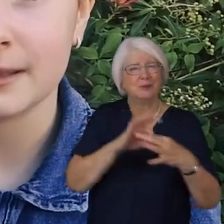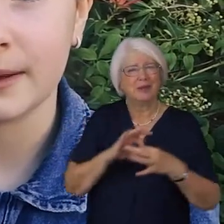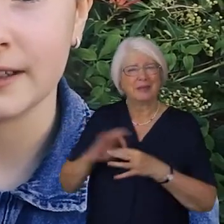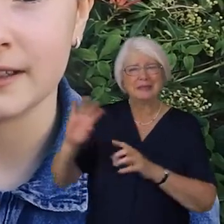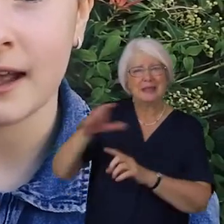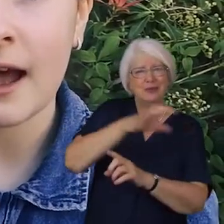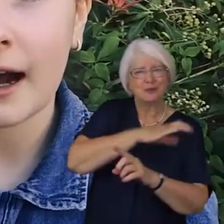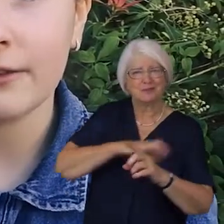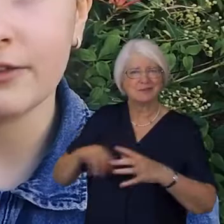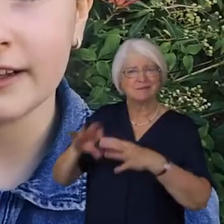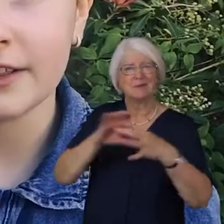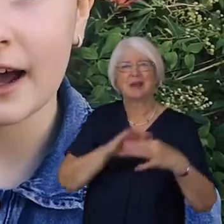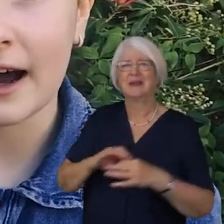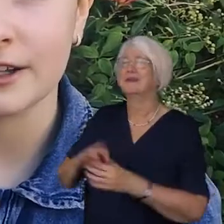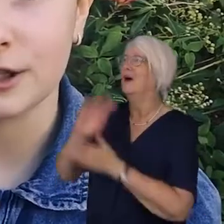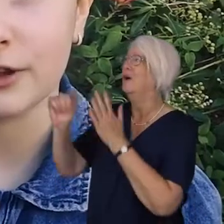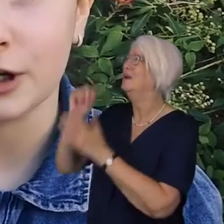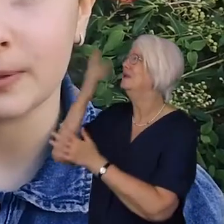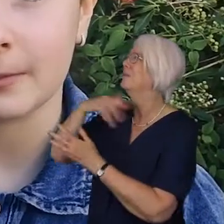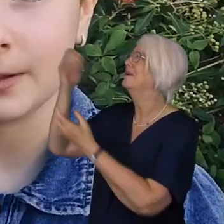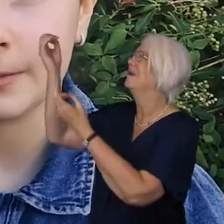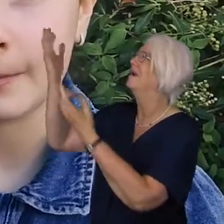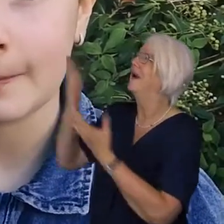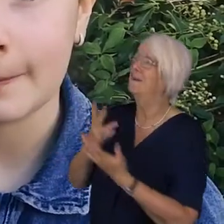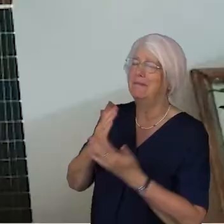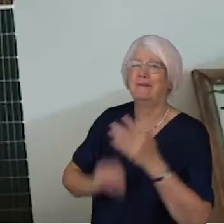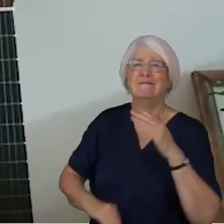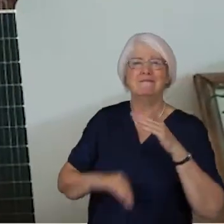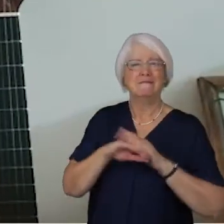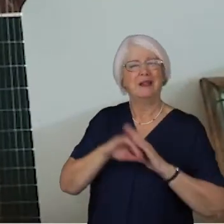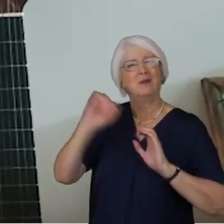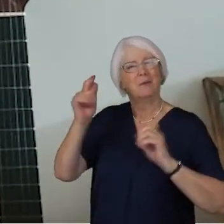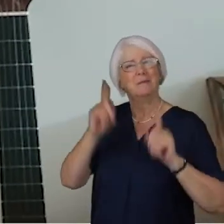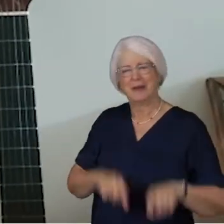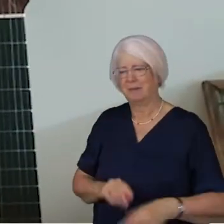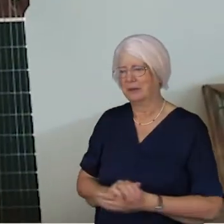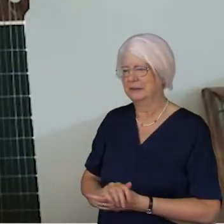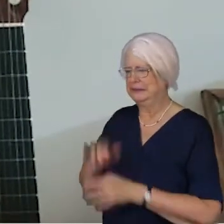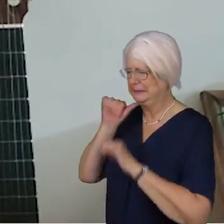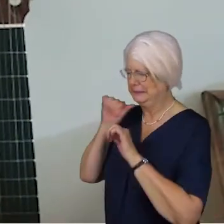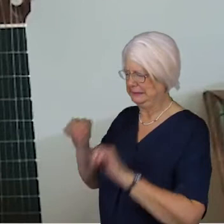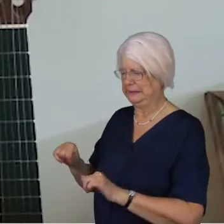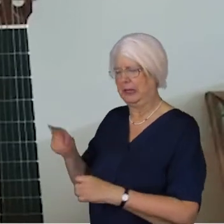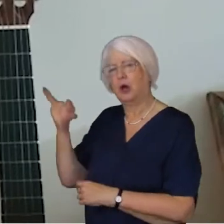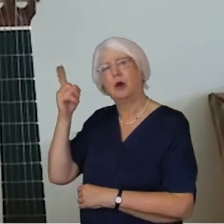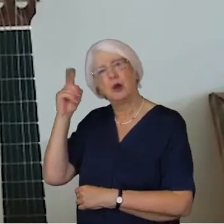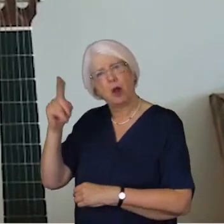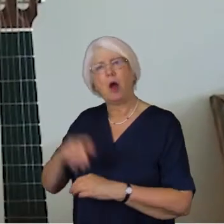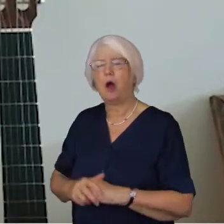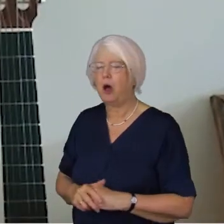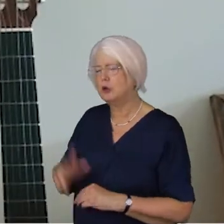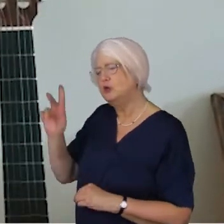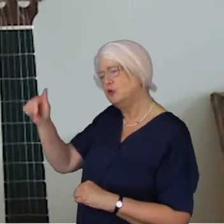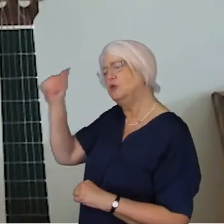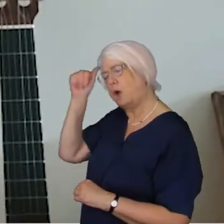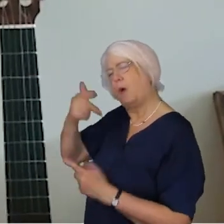Holy Spirit, and fill the hearts of your people. Dear God, you know all our